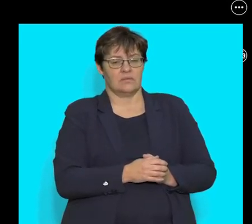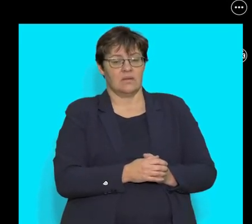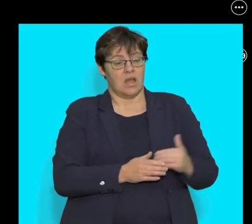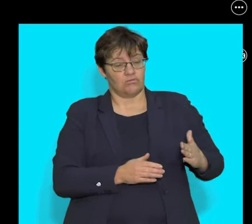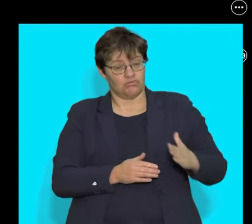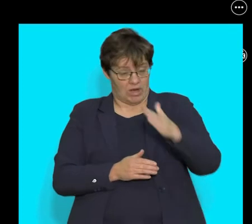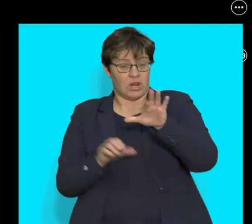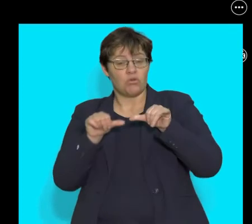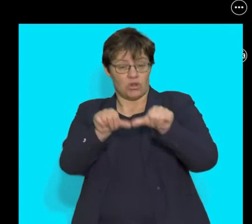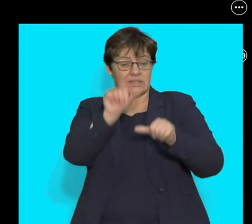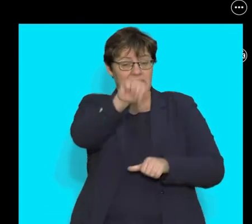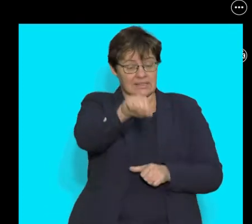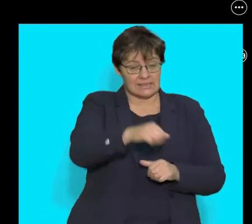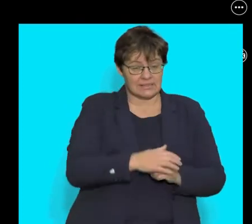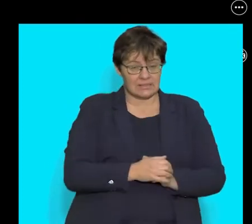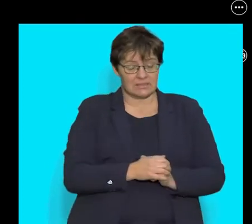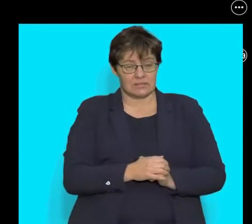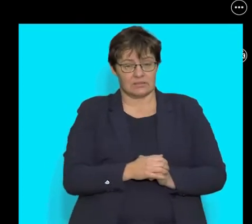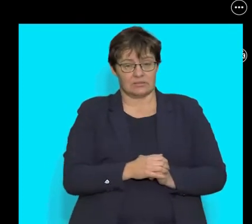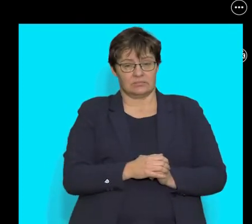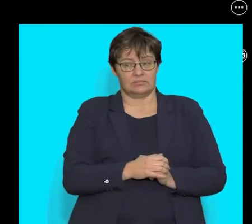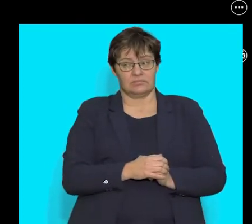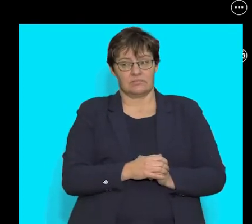The gradient is constant,